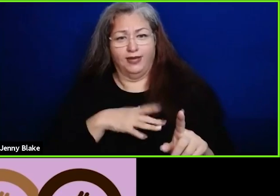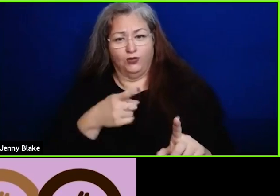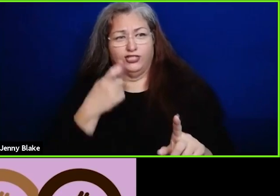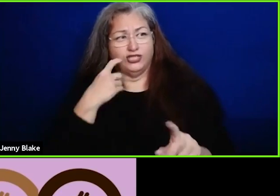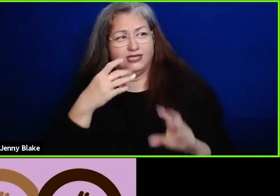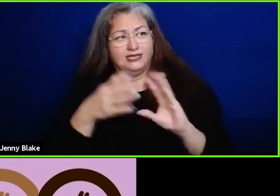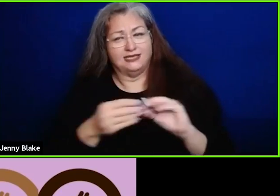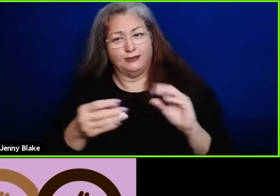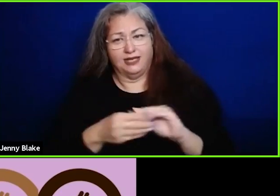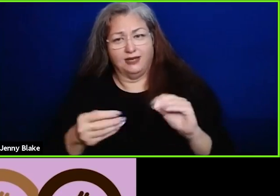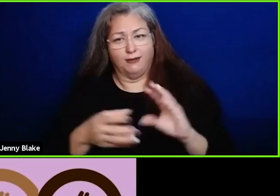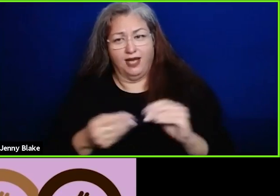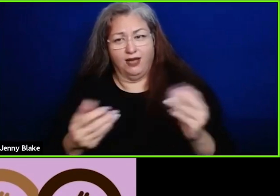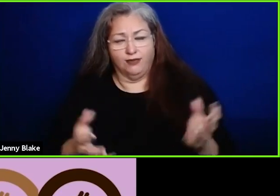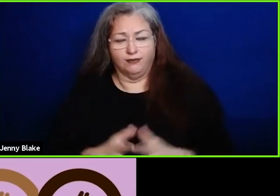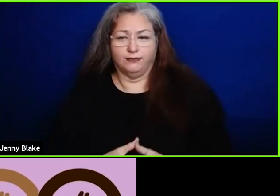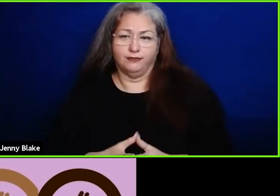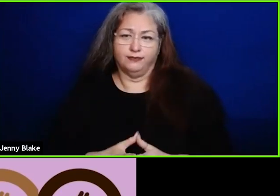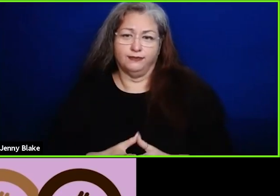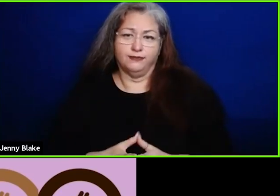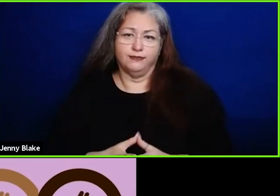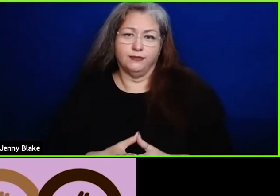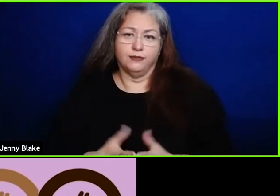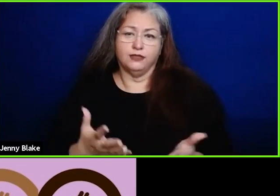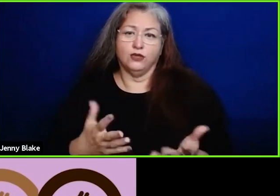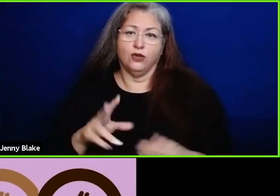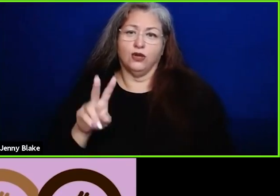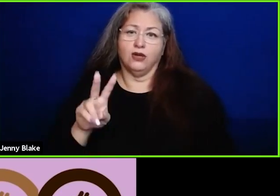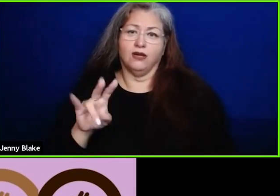which, so